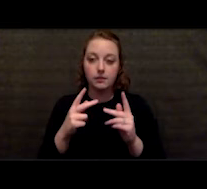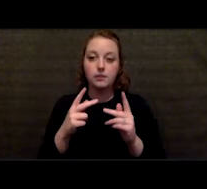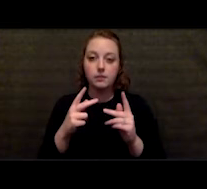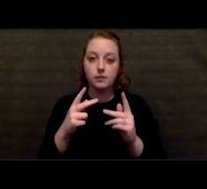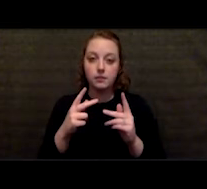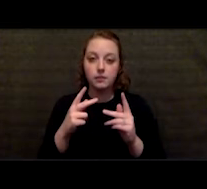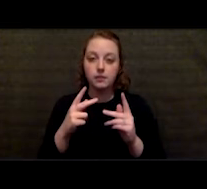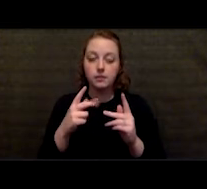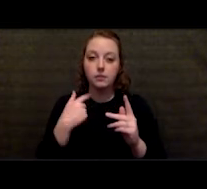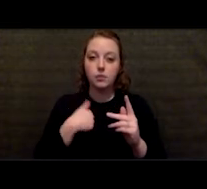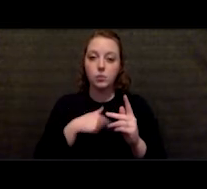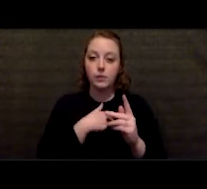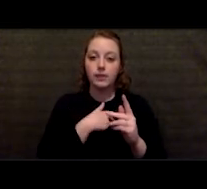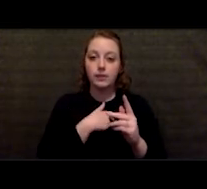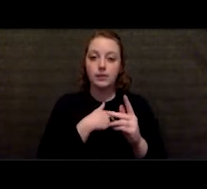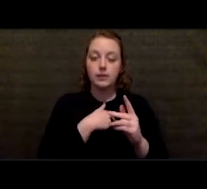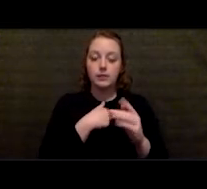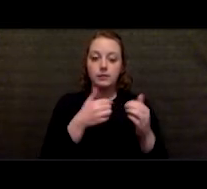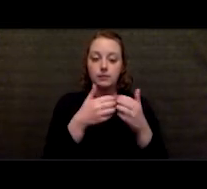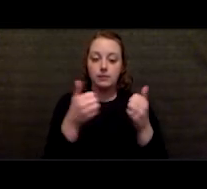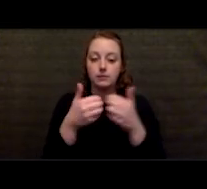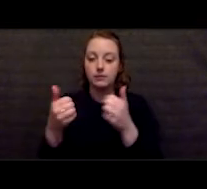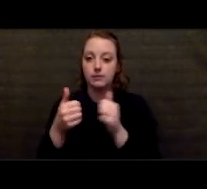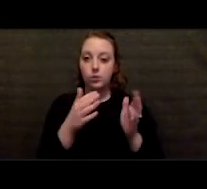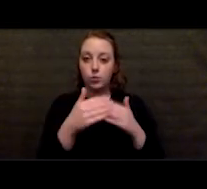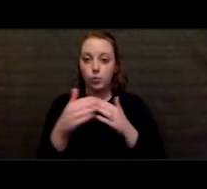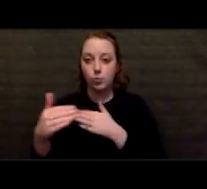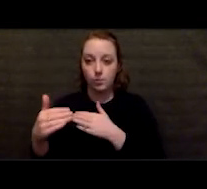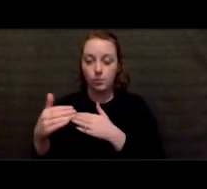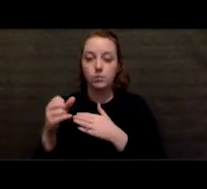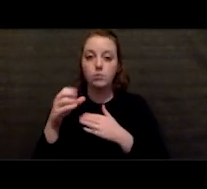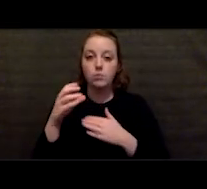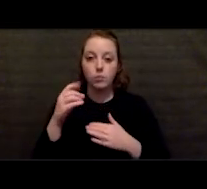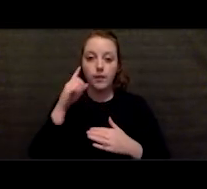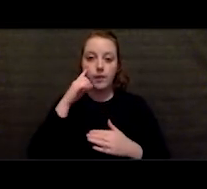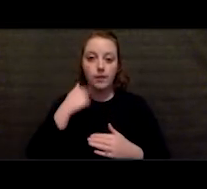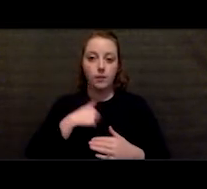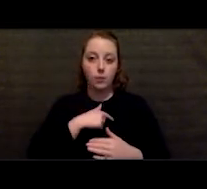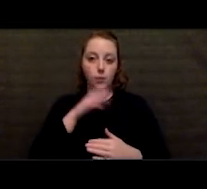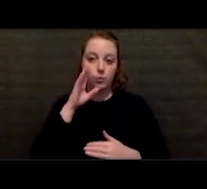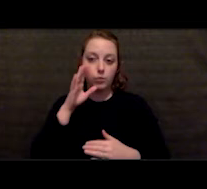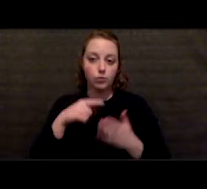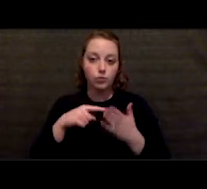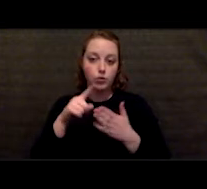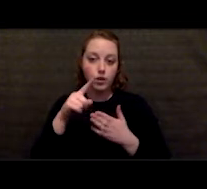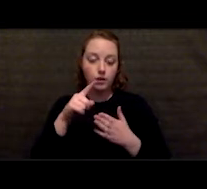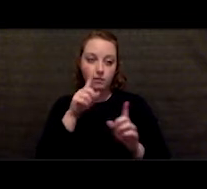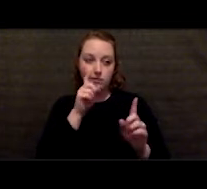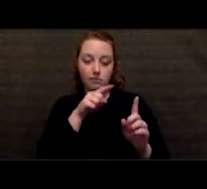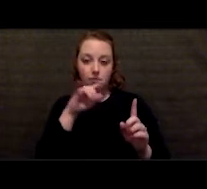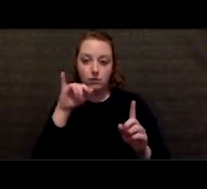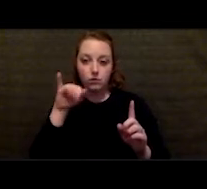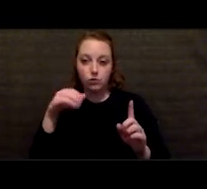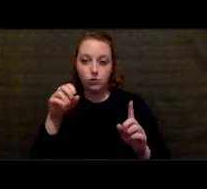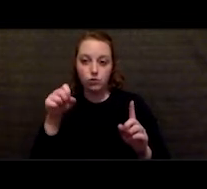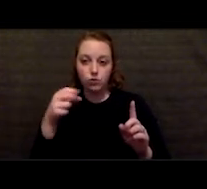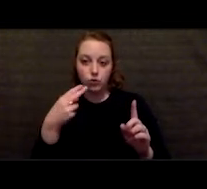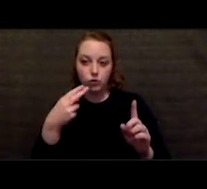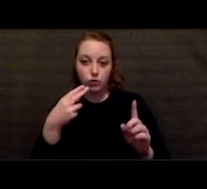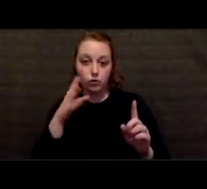a little quickly. So I think we're checking with Josh to see if we're gonna go